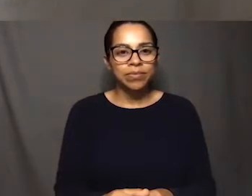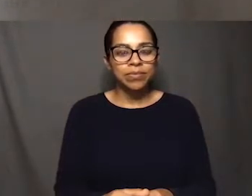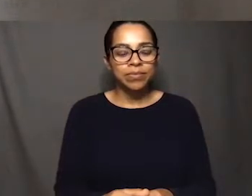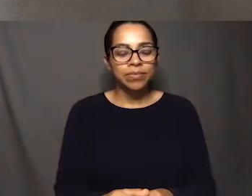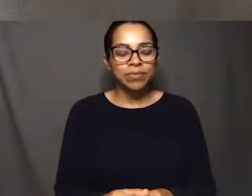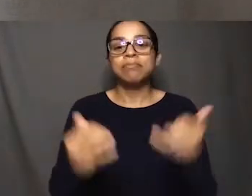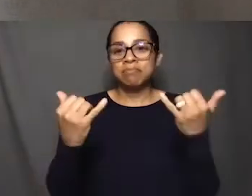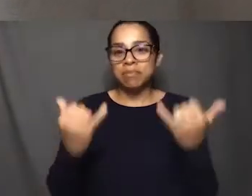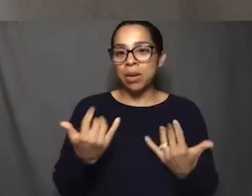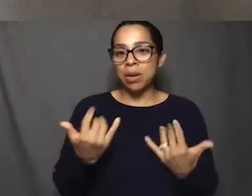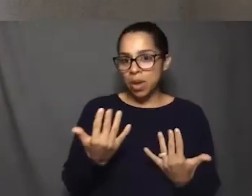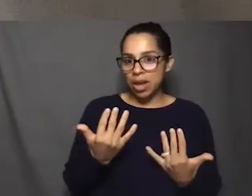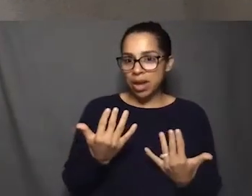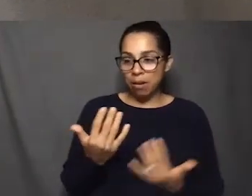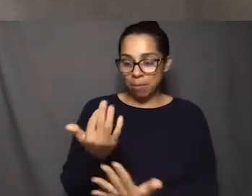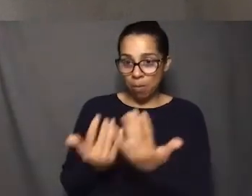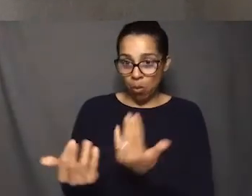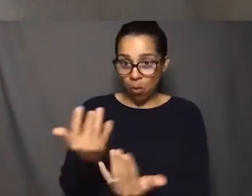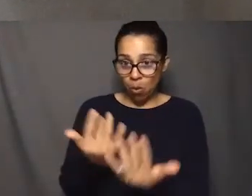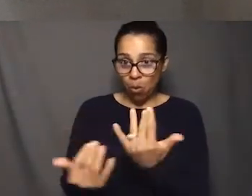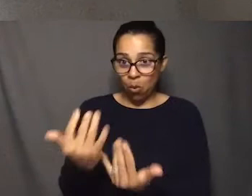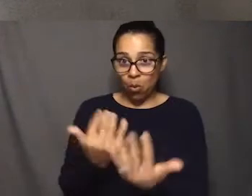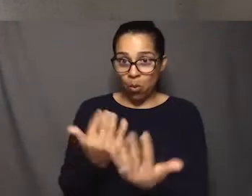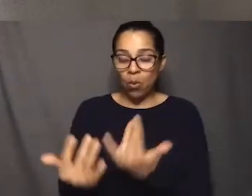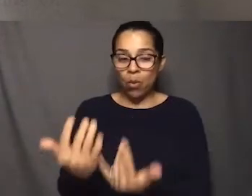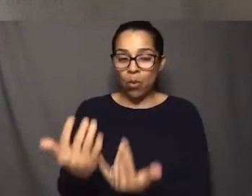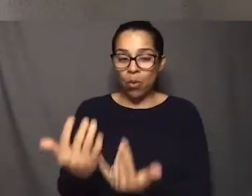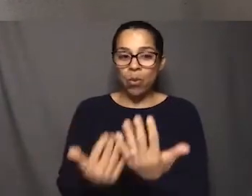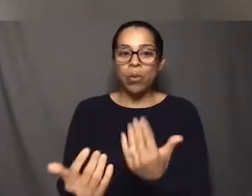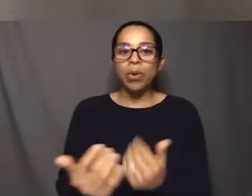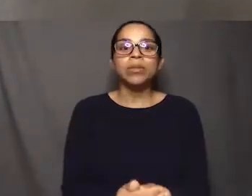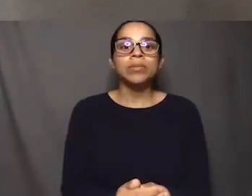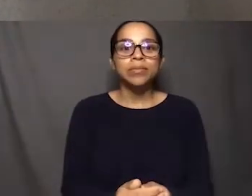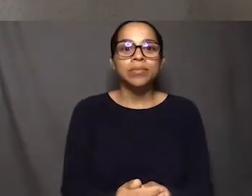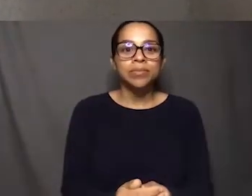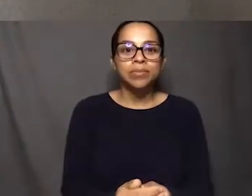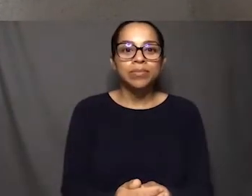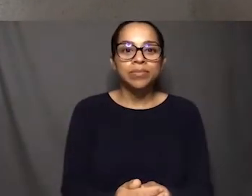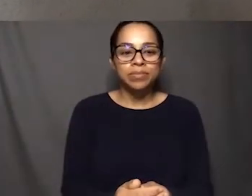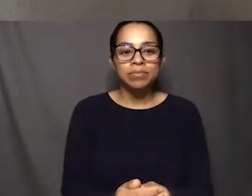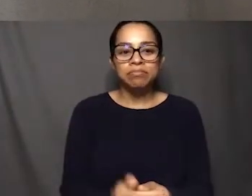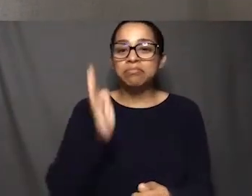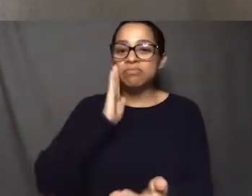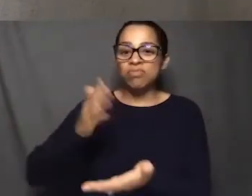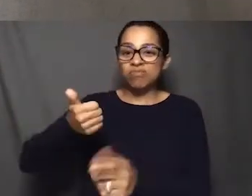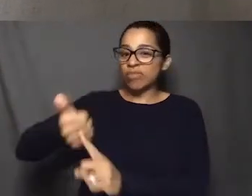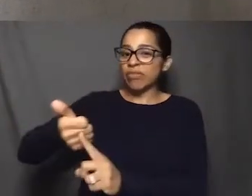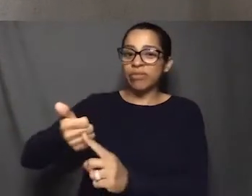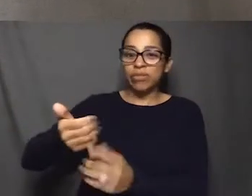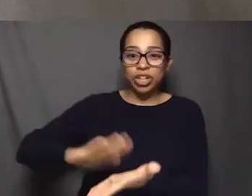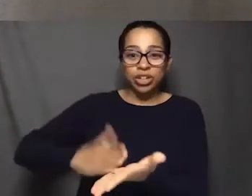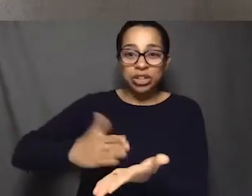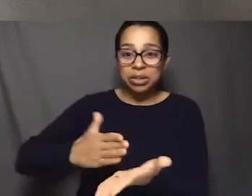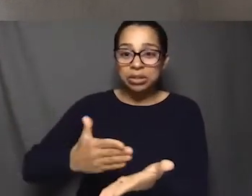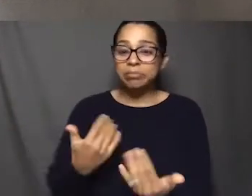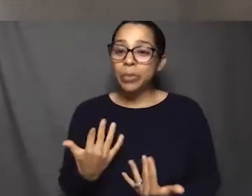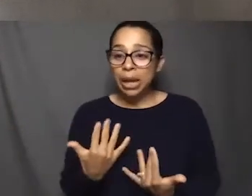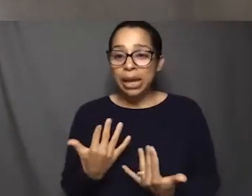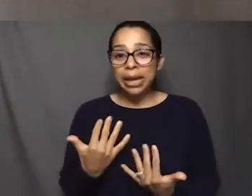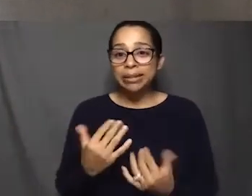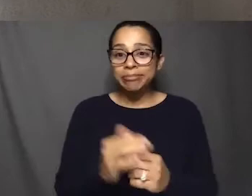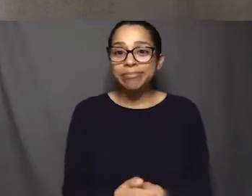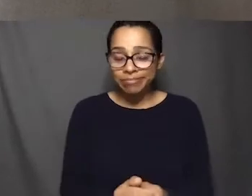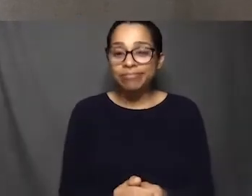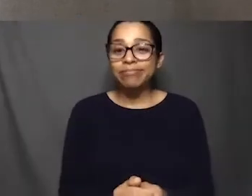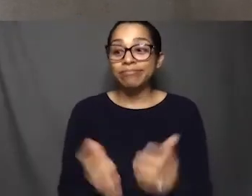Now we'll have it to boil. Then we will close the fire. It will cook itself. Then it will be ready